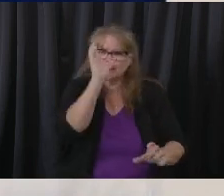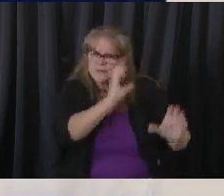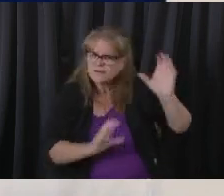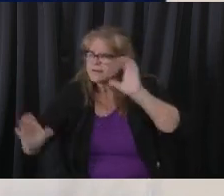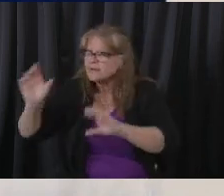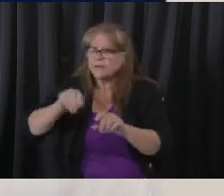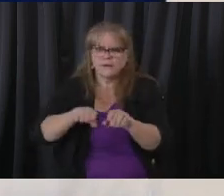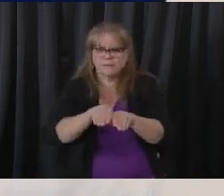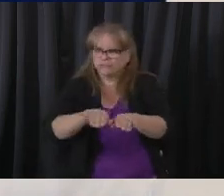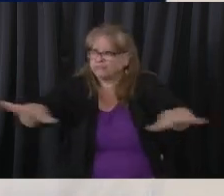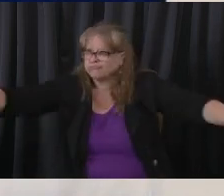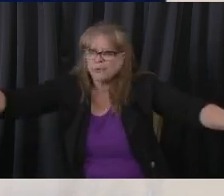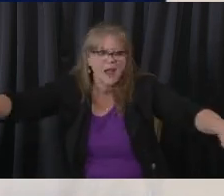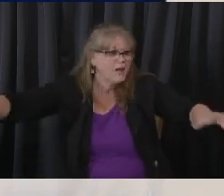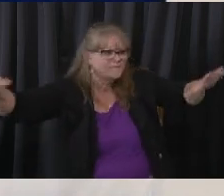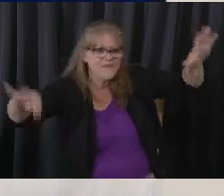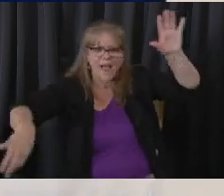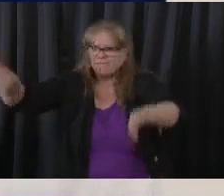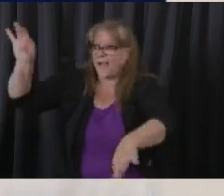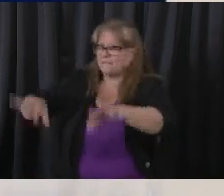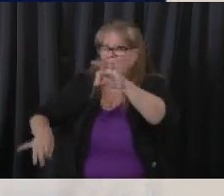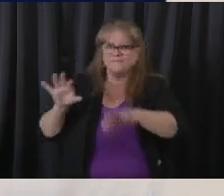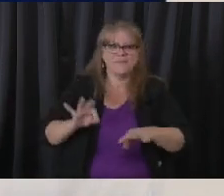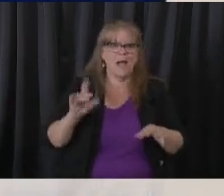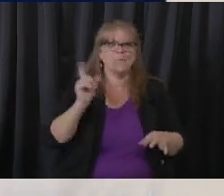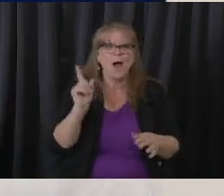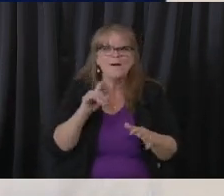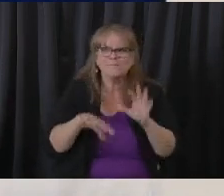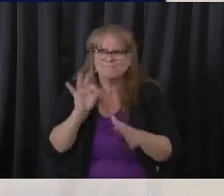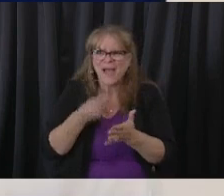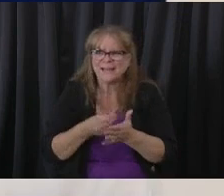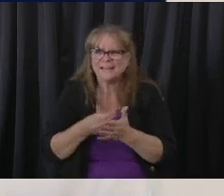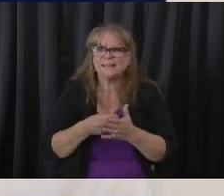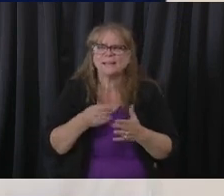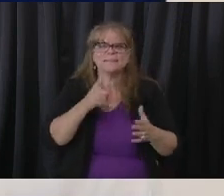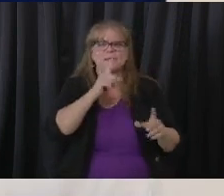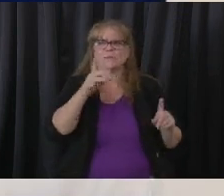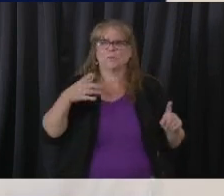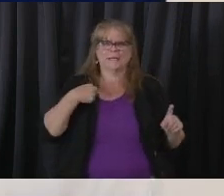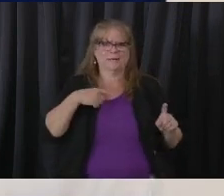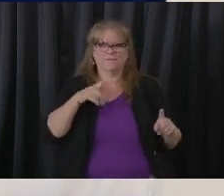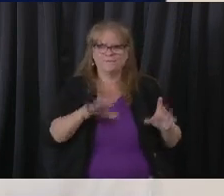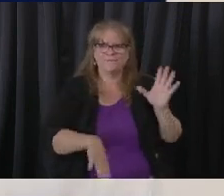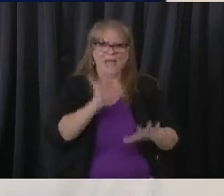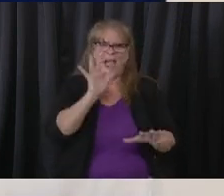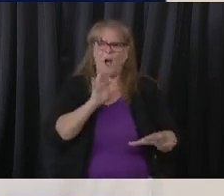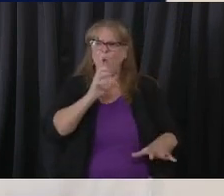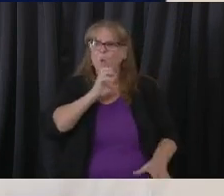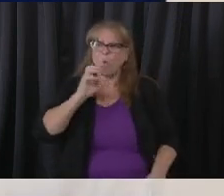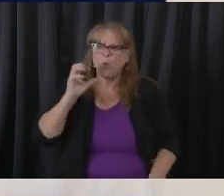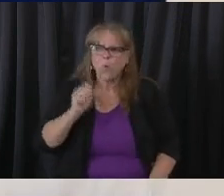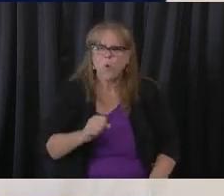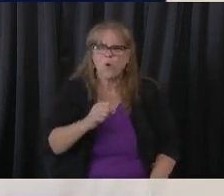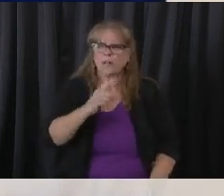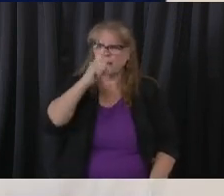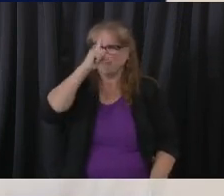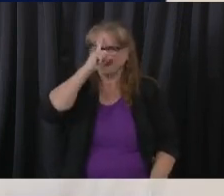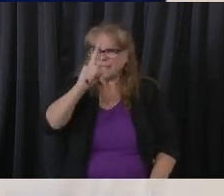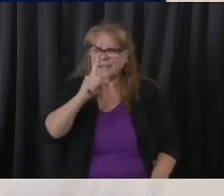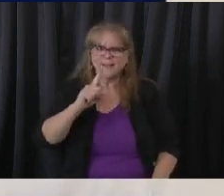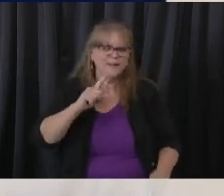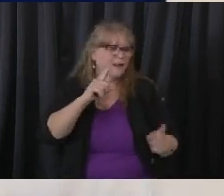start coin collecting. So a good way to keep them busy. When we gave them cake, they were seated on the grass, 8 feet apart,